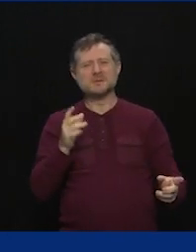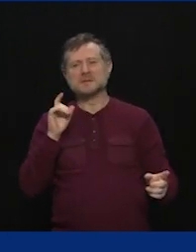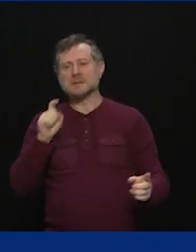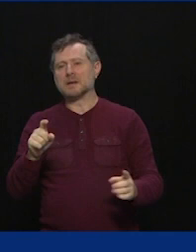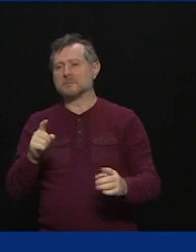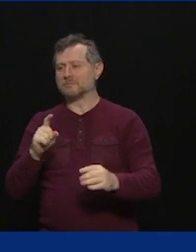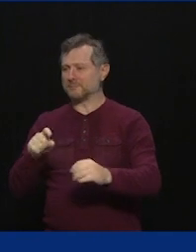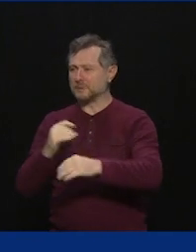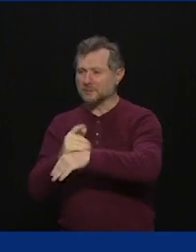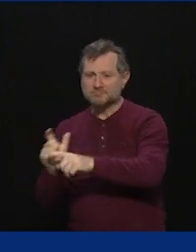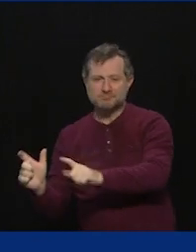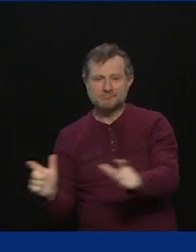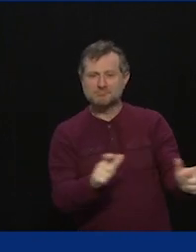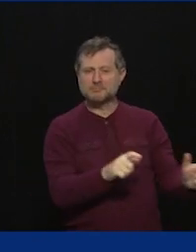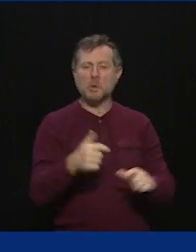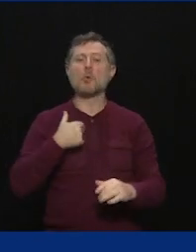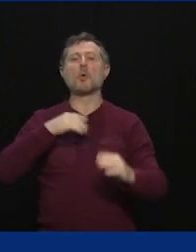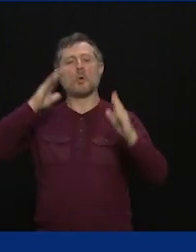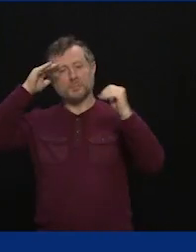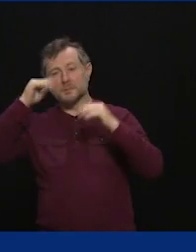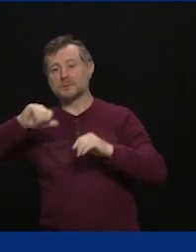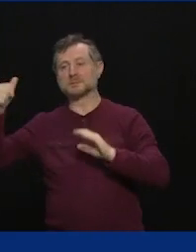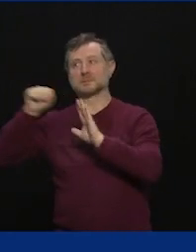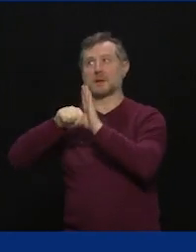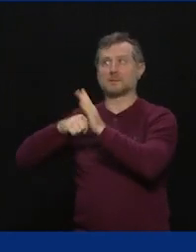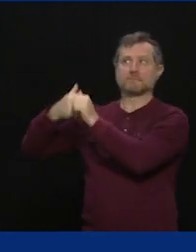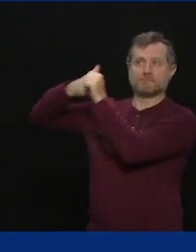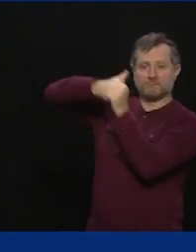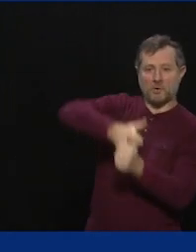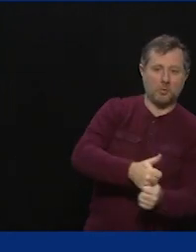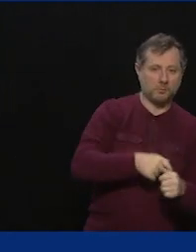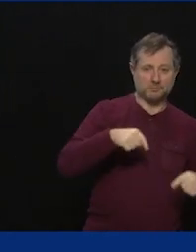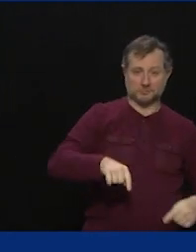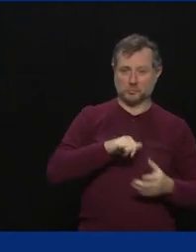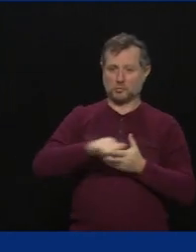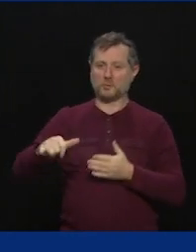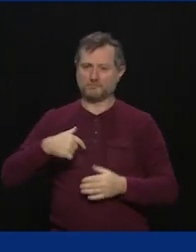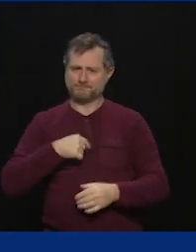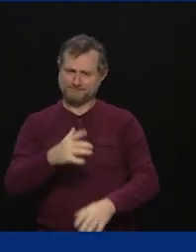follow our lead on that as well. It's all about just getting vaccination.